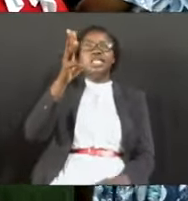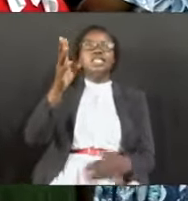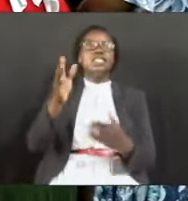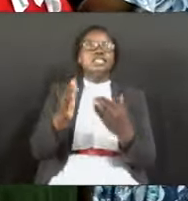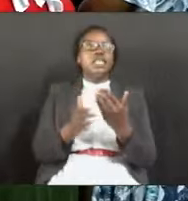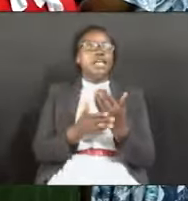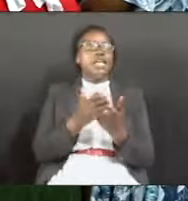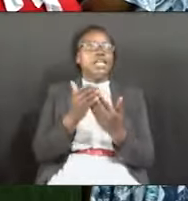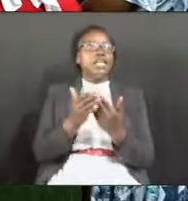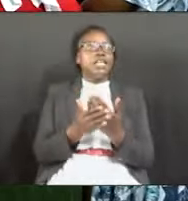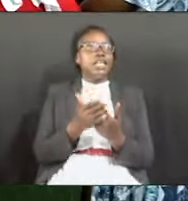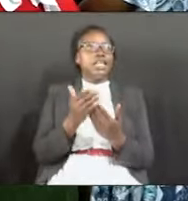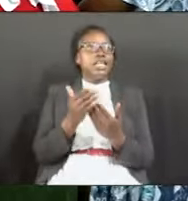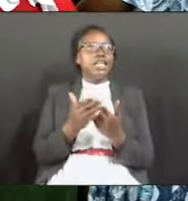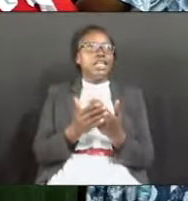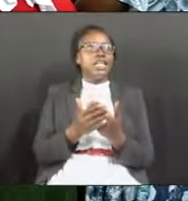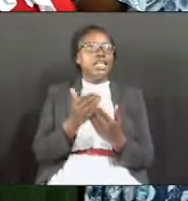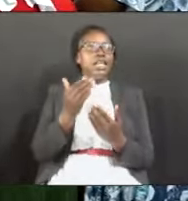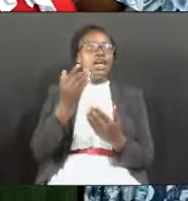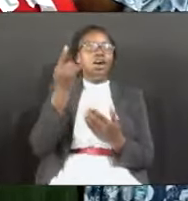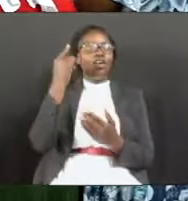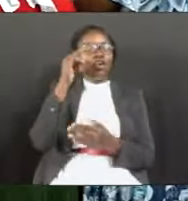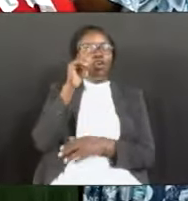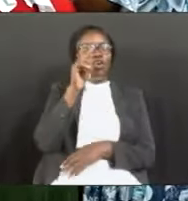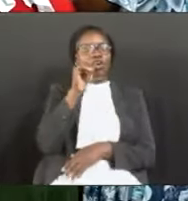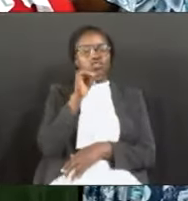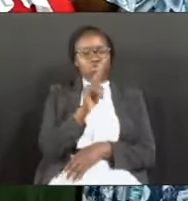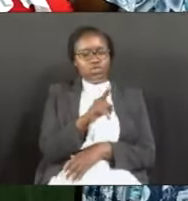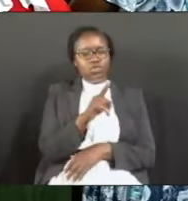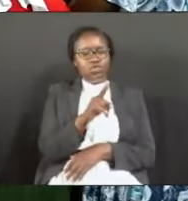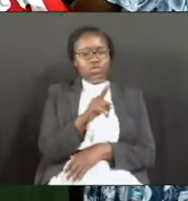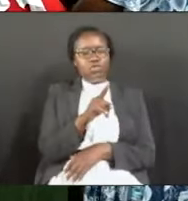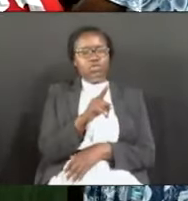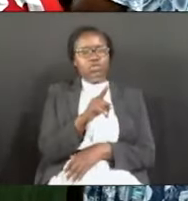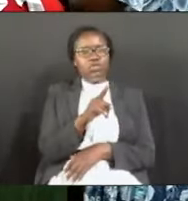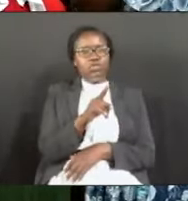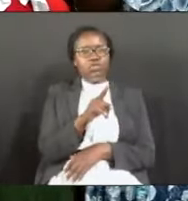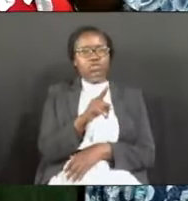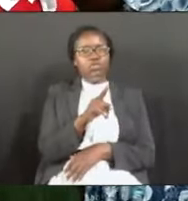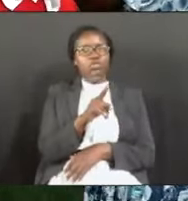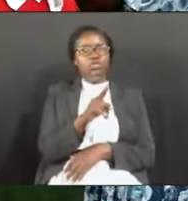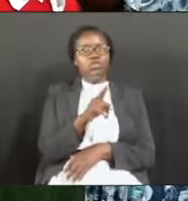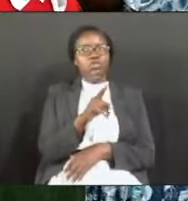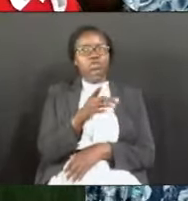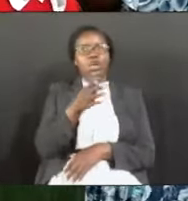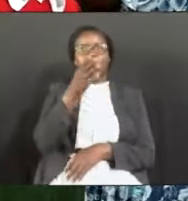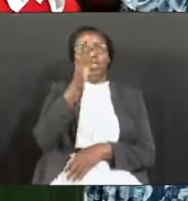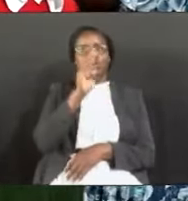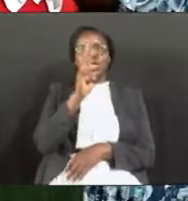will take care of you.